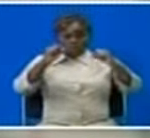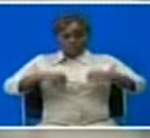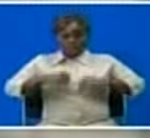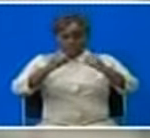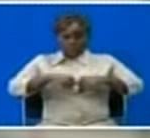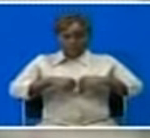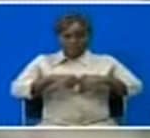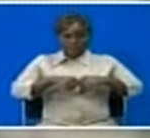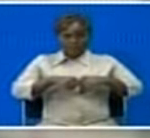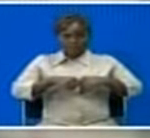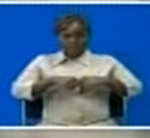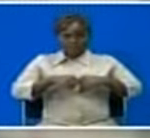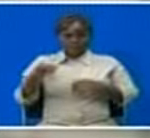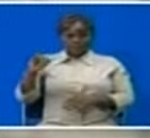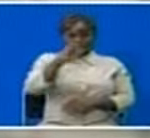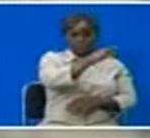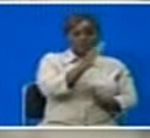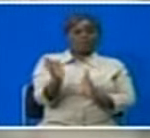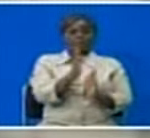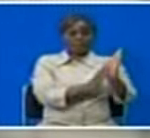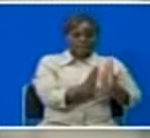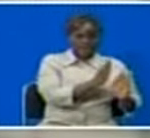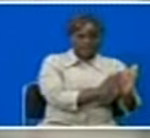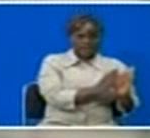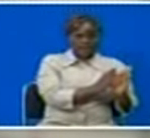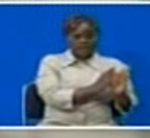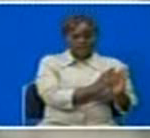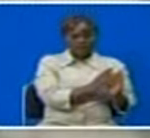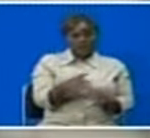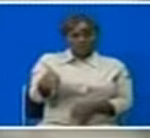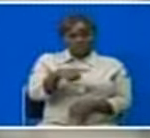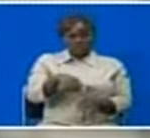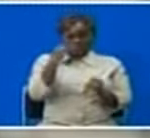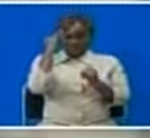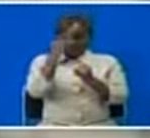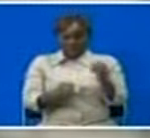a possible export arrangement with West Africa, and we are in the final touches.